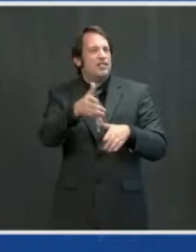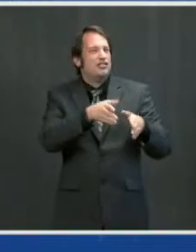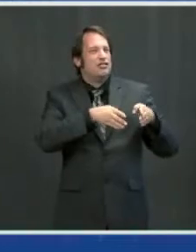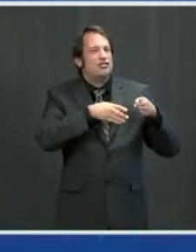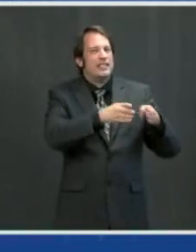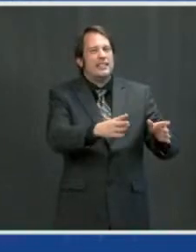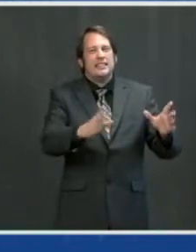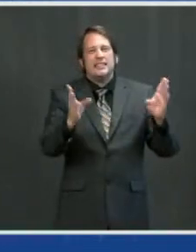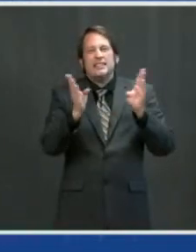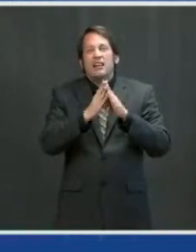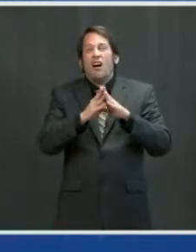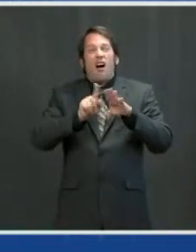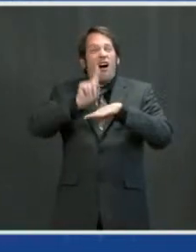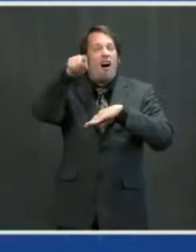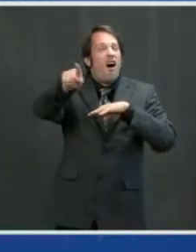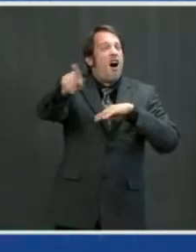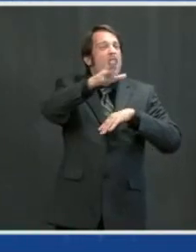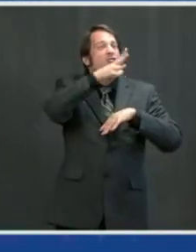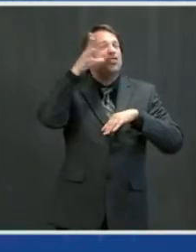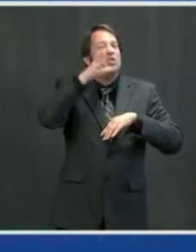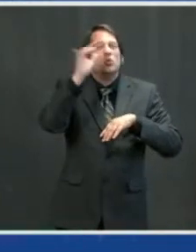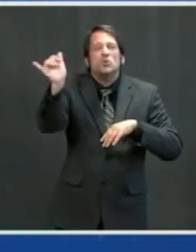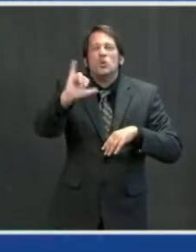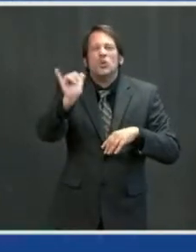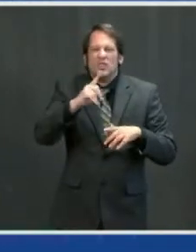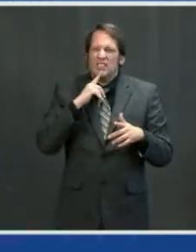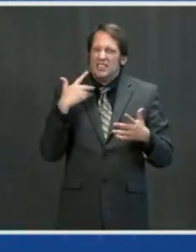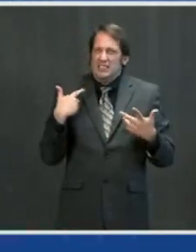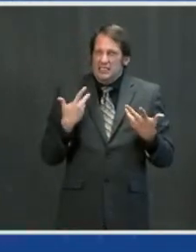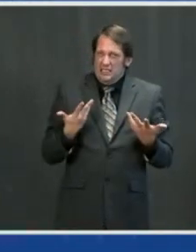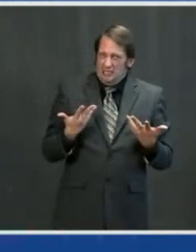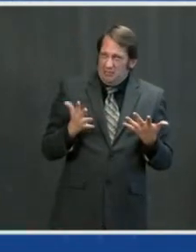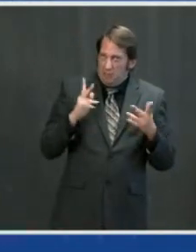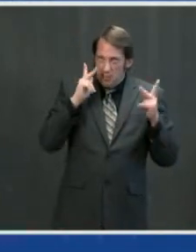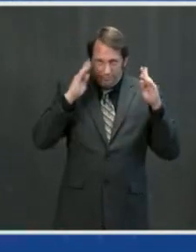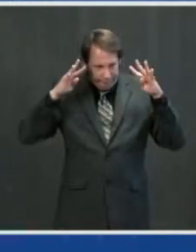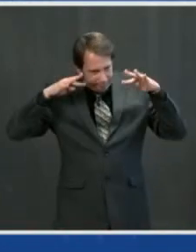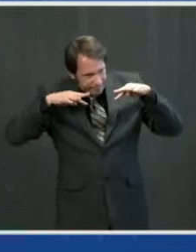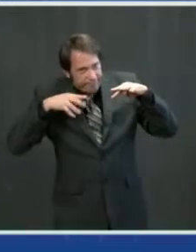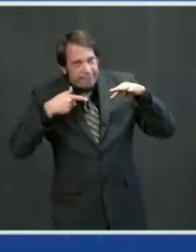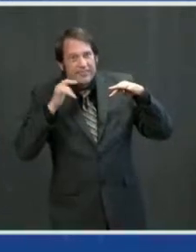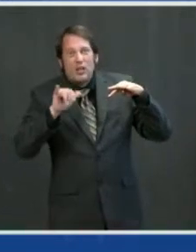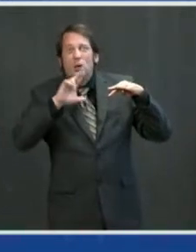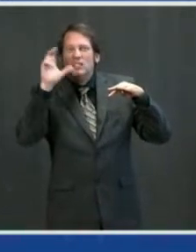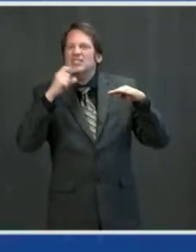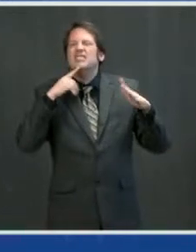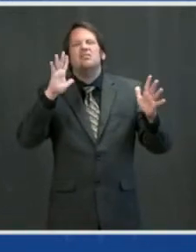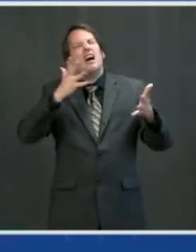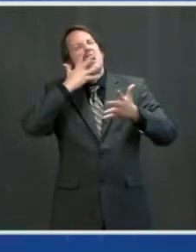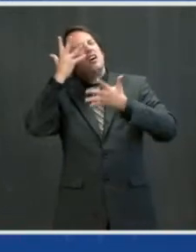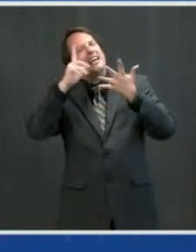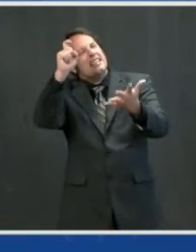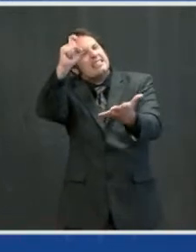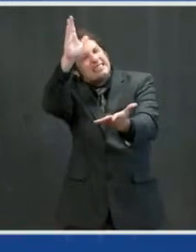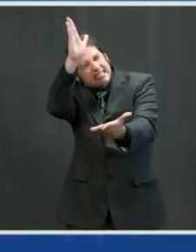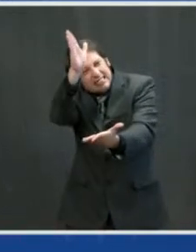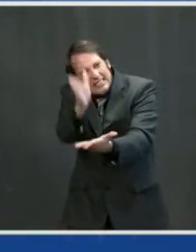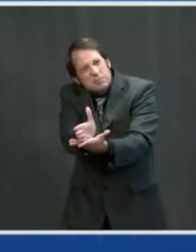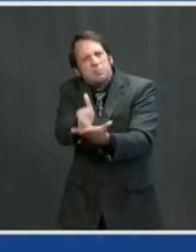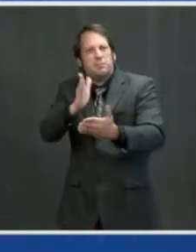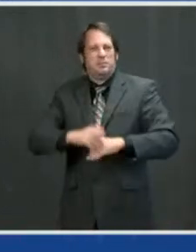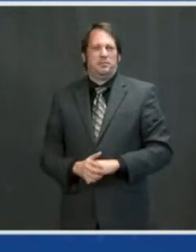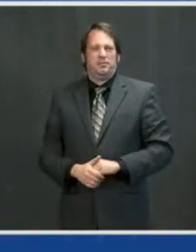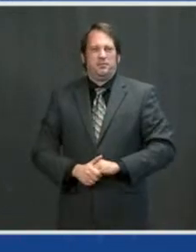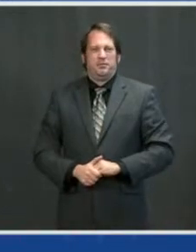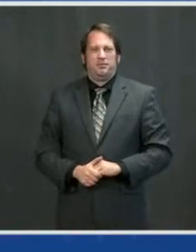areas. It's a national embarrassment and must come to an end. And one last thing, the folks who own weapons, the folks